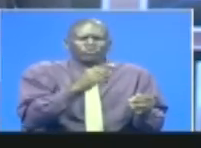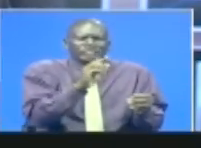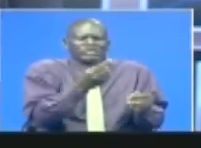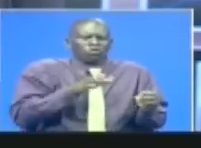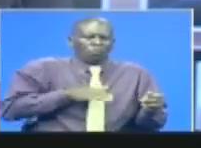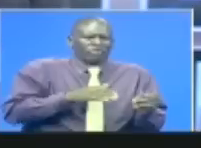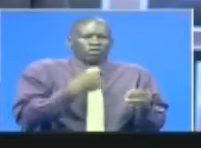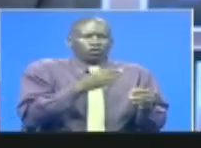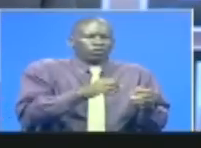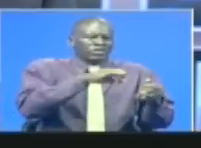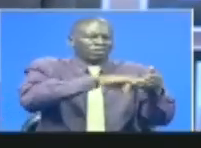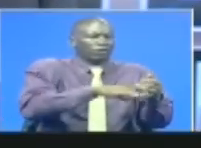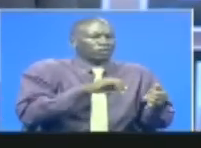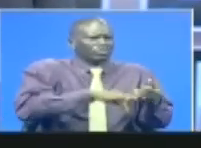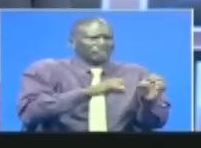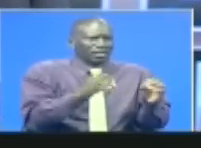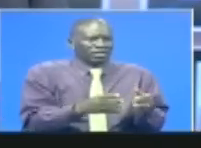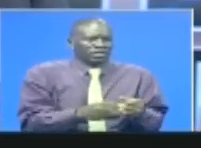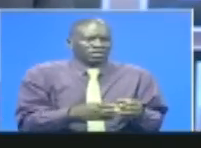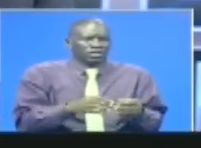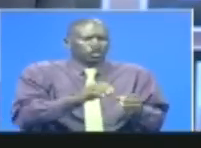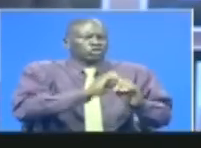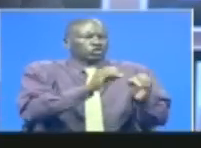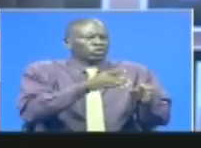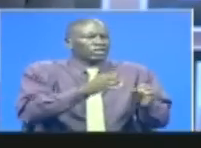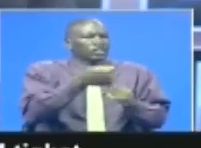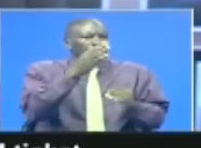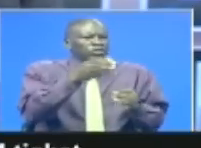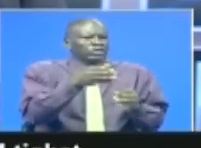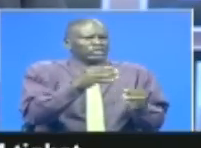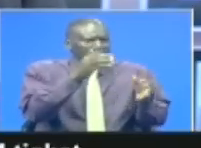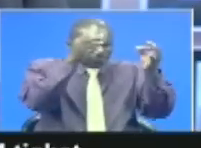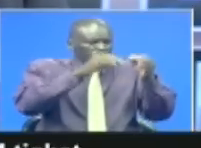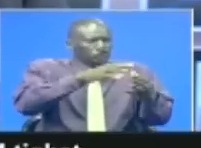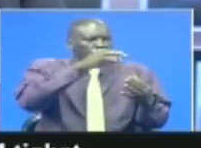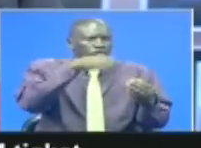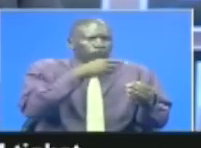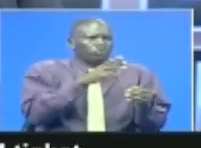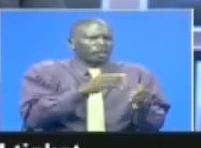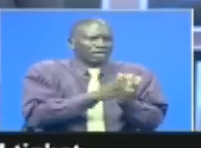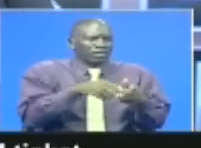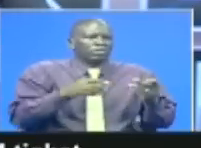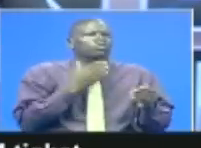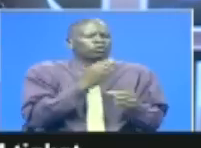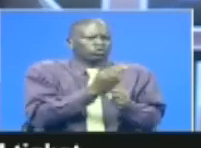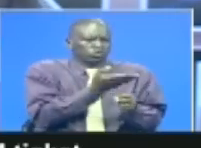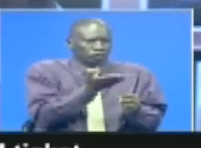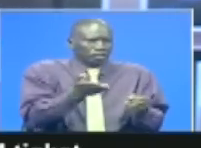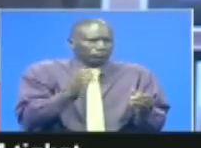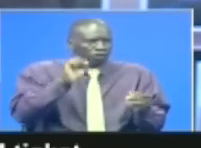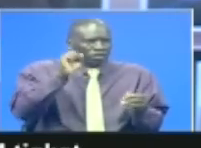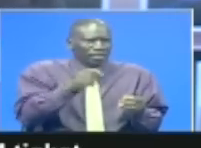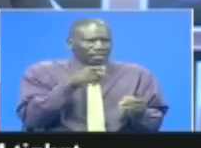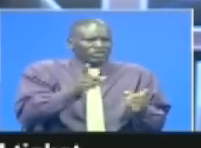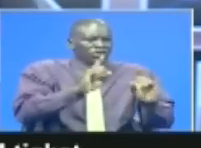who is a widow and who is a widower. I mean, it's God's choice for who you are. And people want to use those things for politics. This is